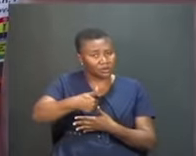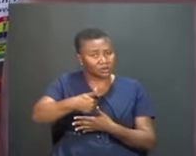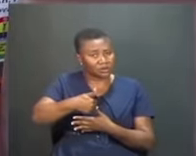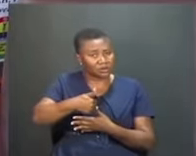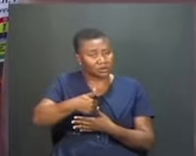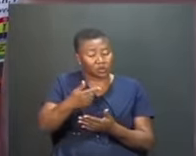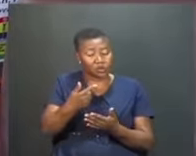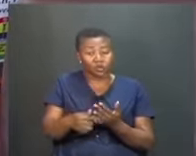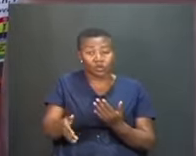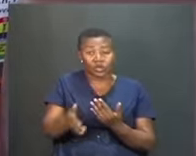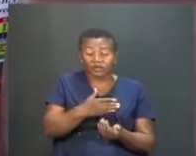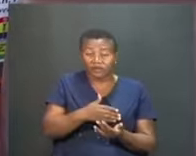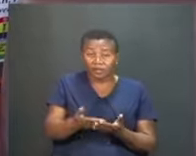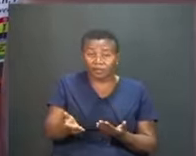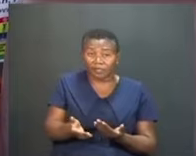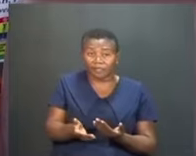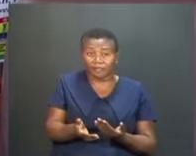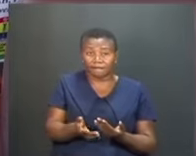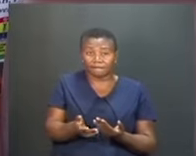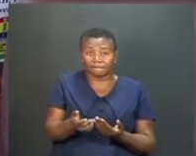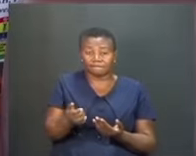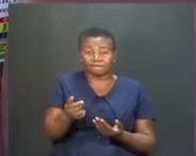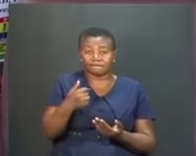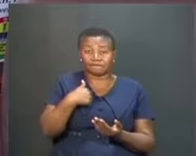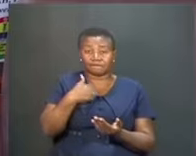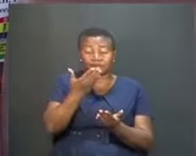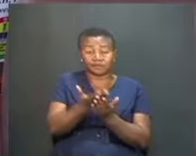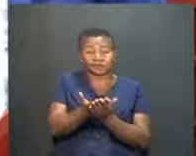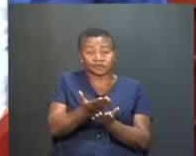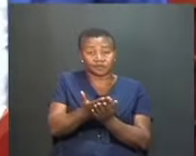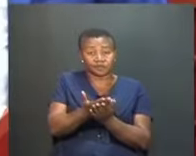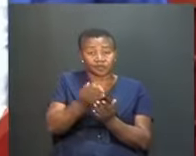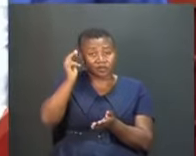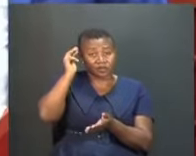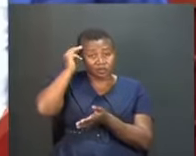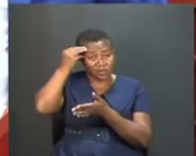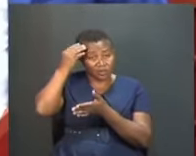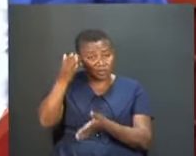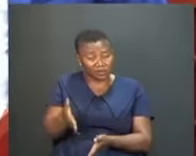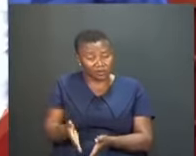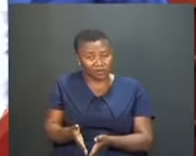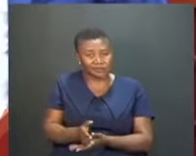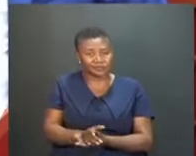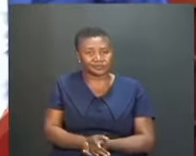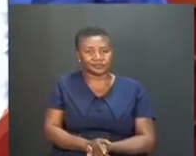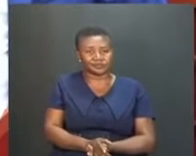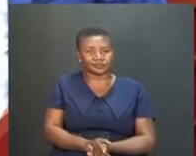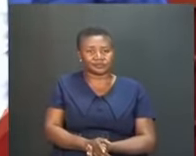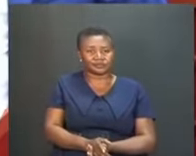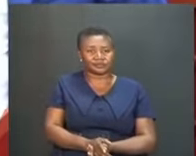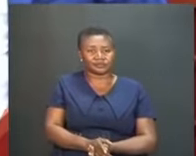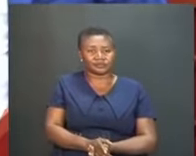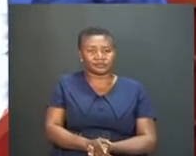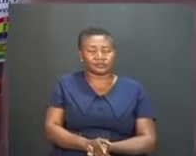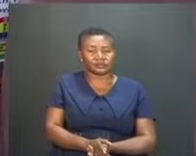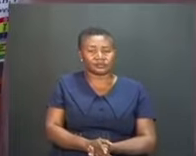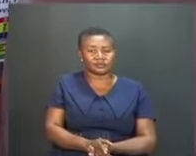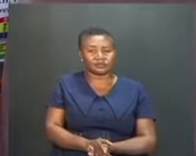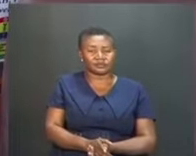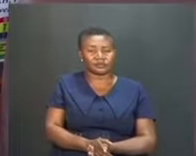Whatever it is, I would beg of the minister to